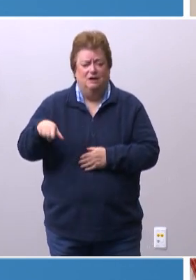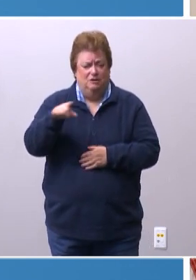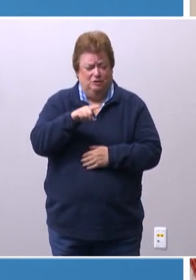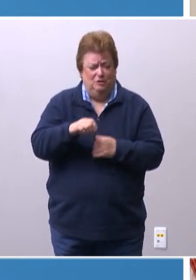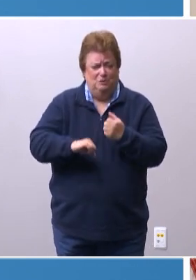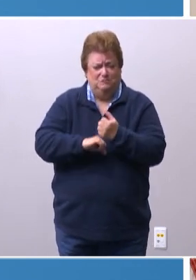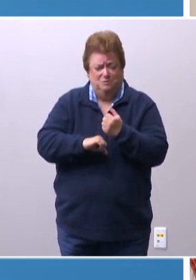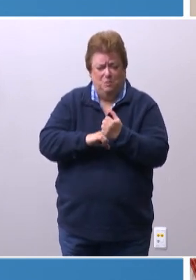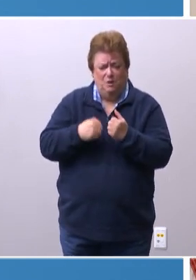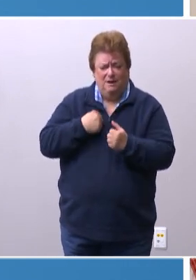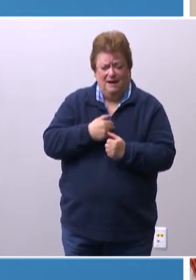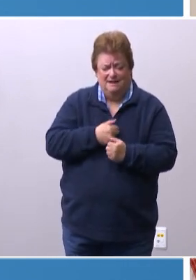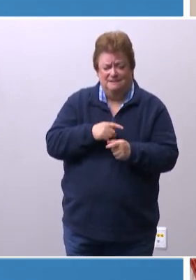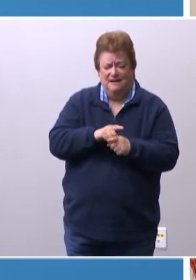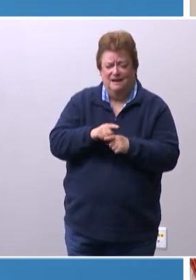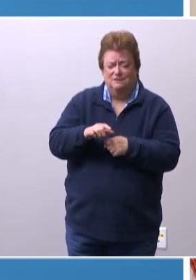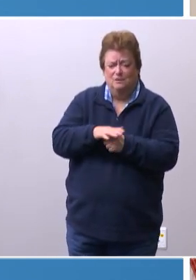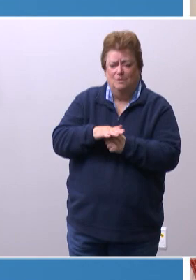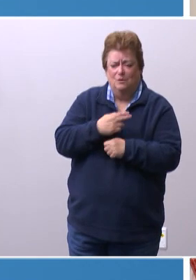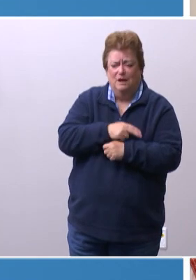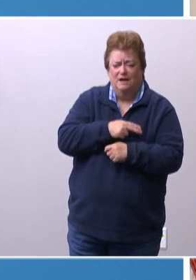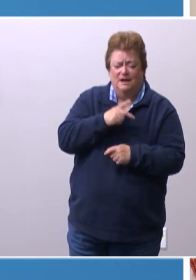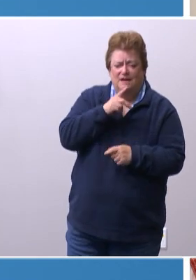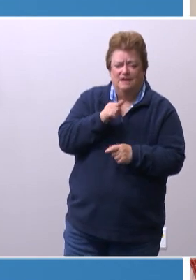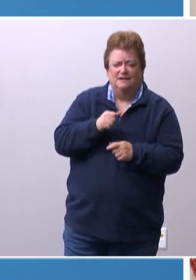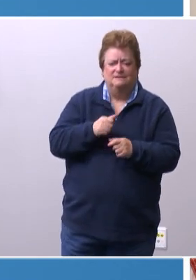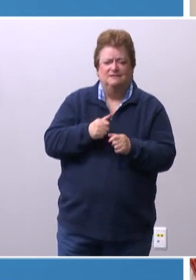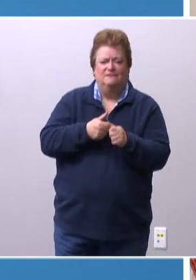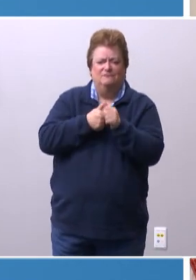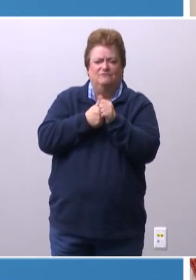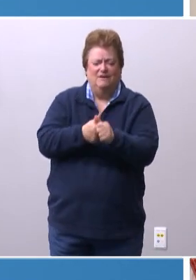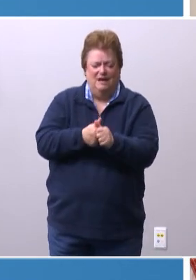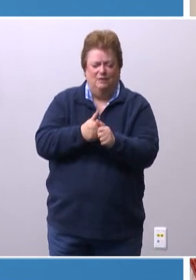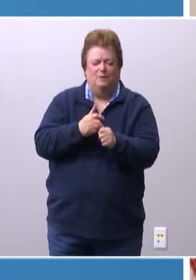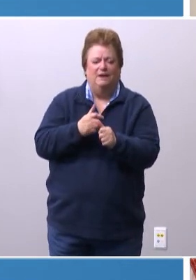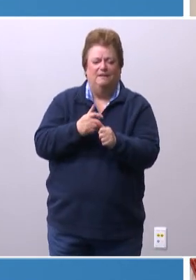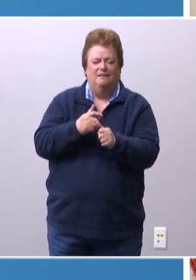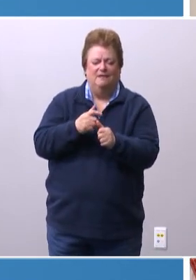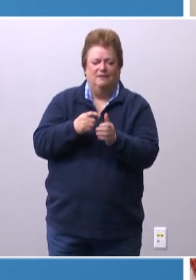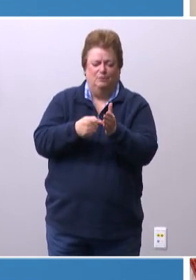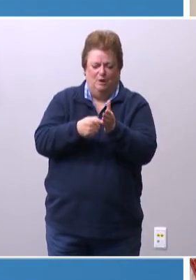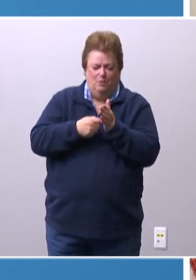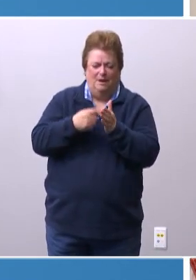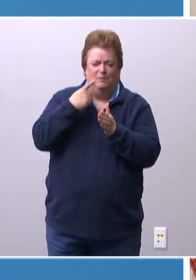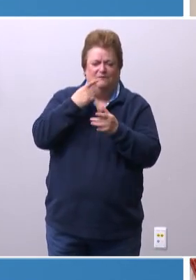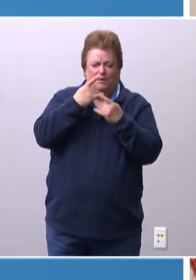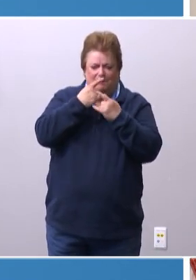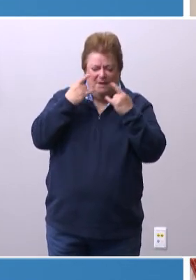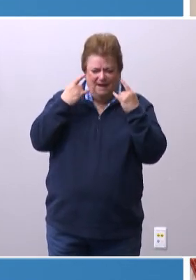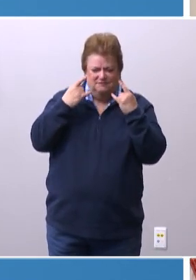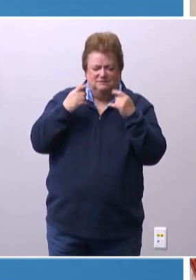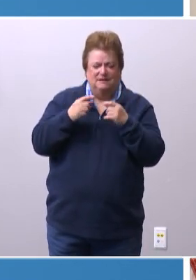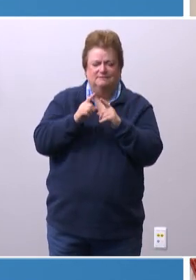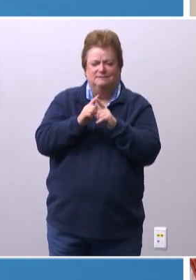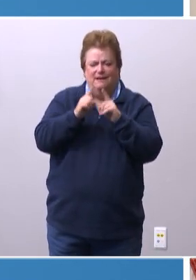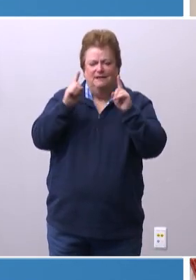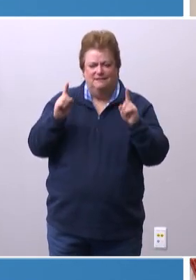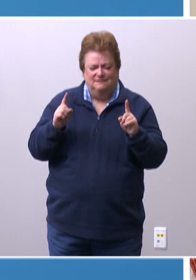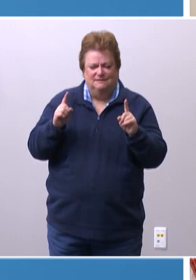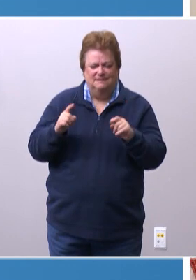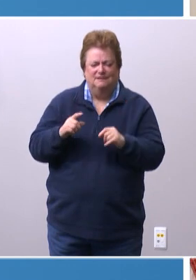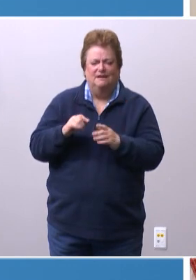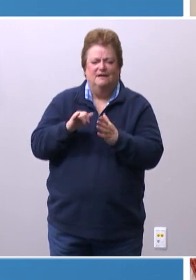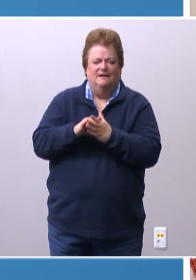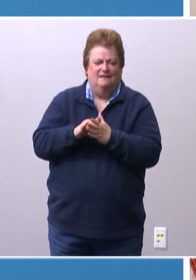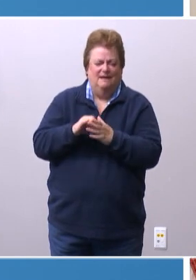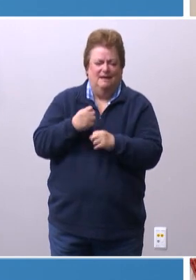us as your local hospitals is through following of our mask mandates and being socially distant when around others. This makes